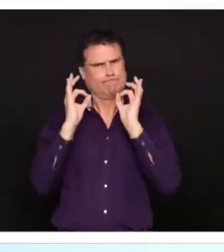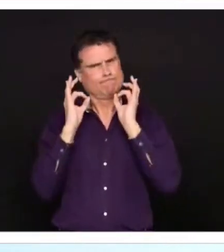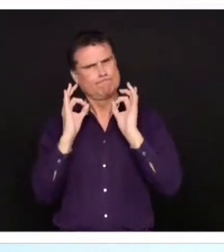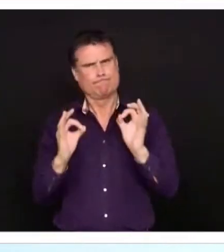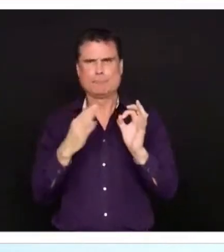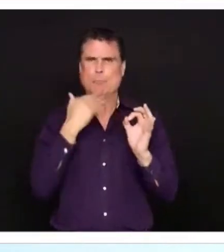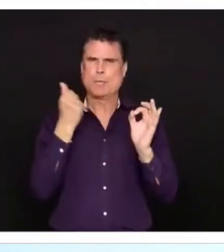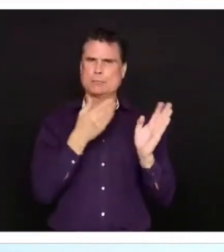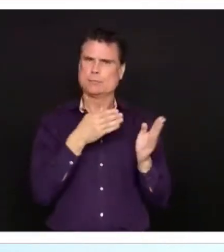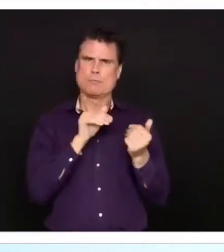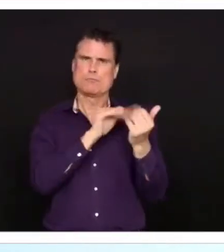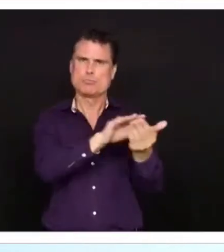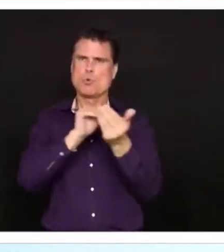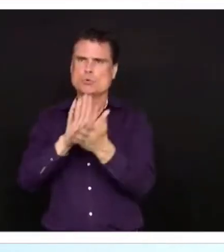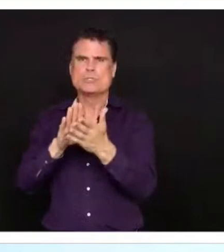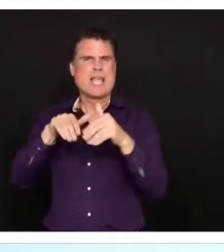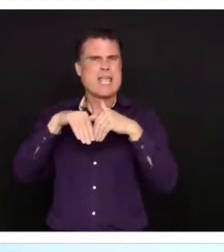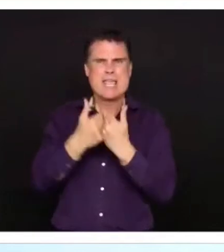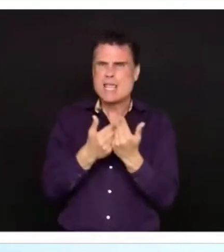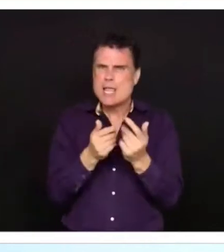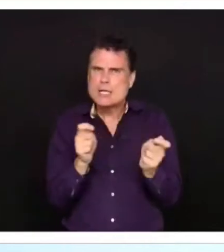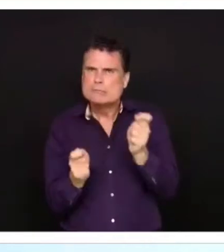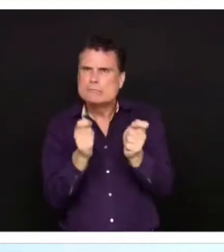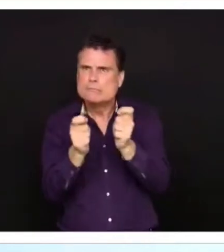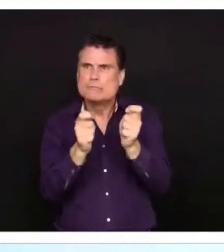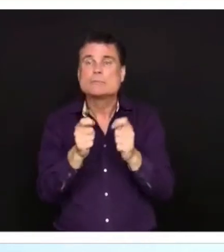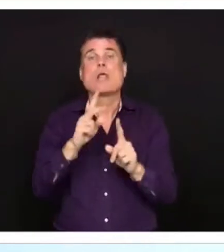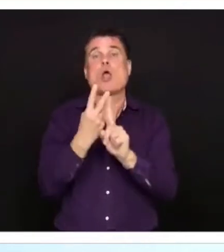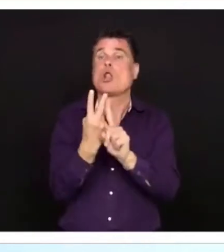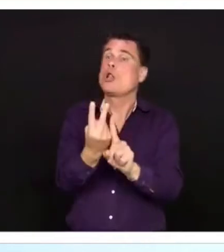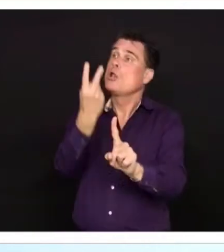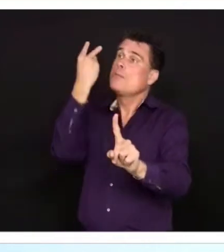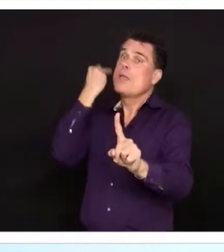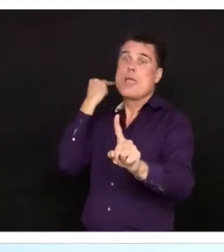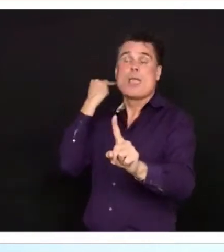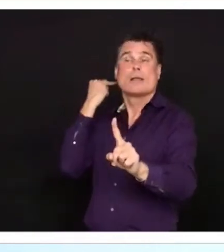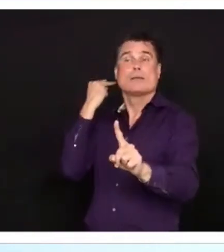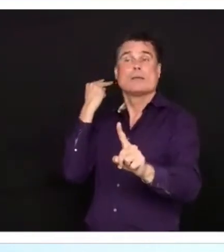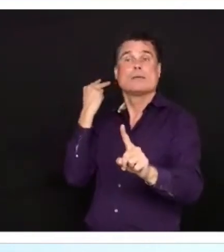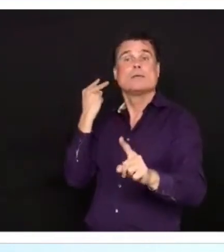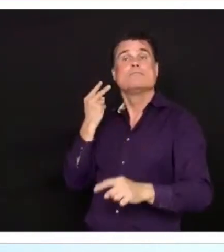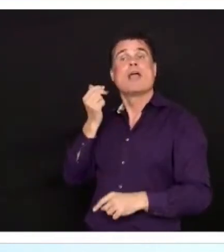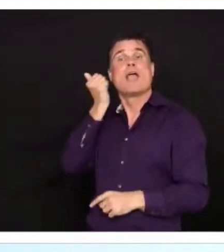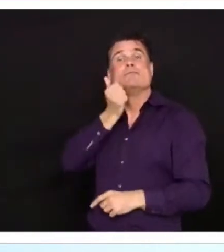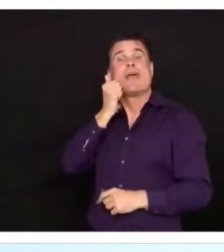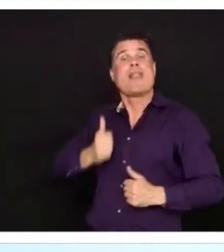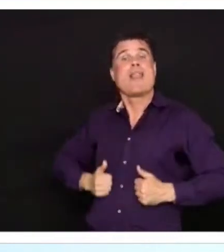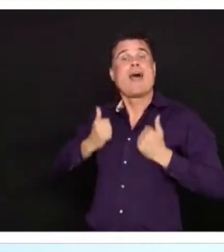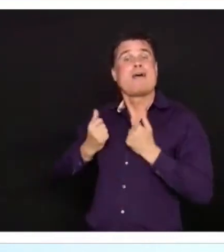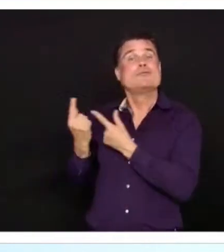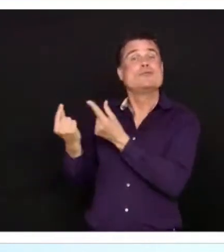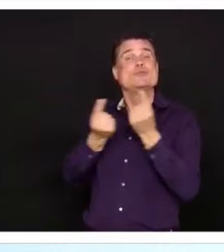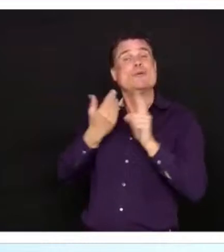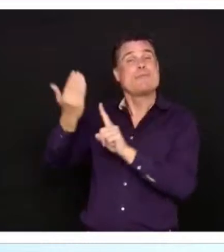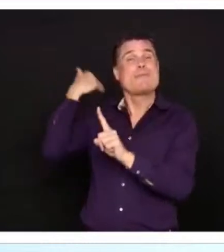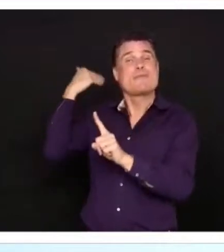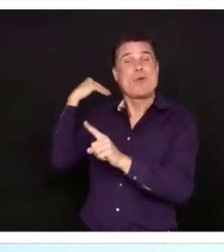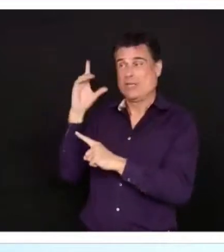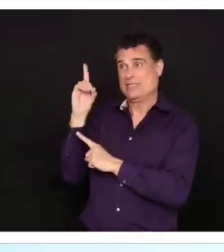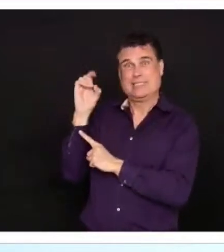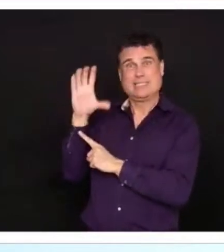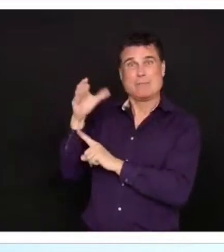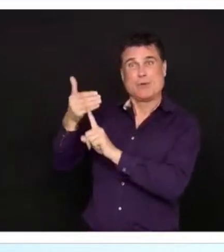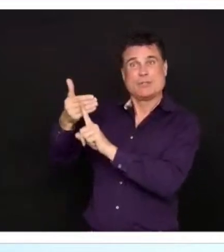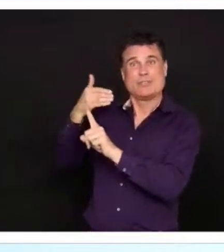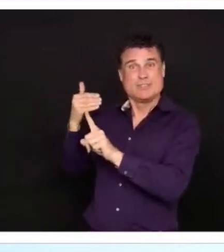road between those kinds of extremes. We need to find a way that successfully continues to suppress the spread of the virus, keeps our